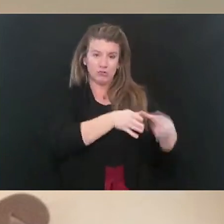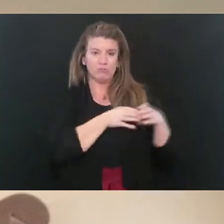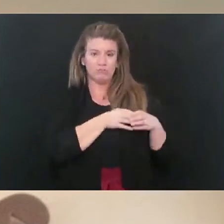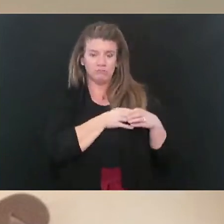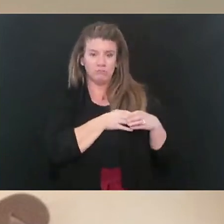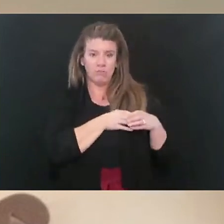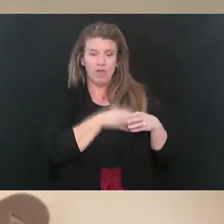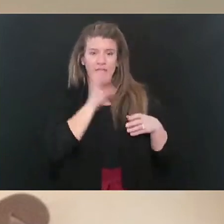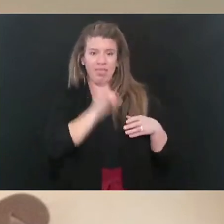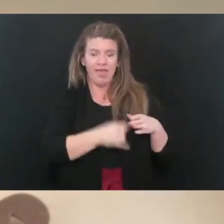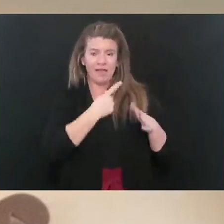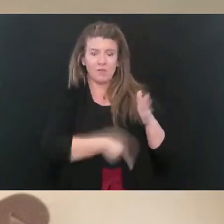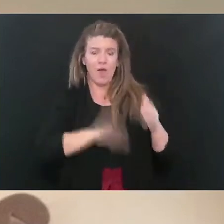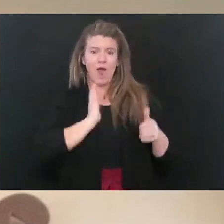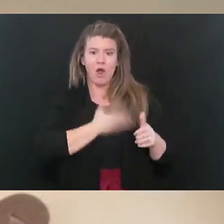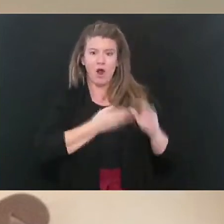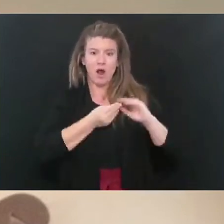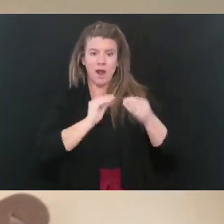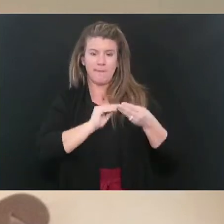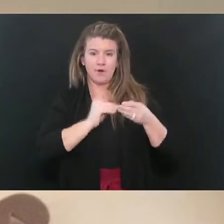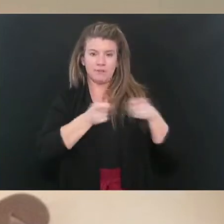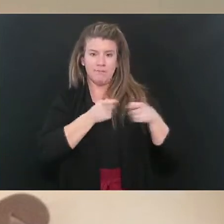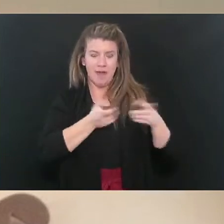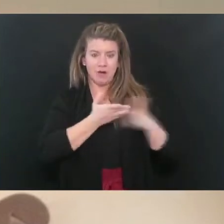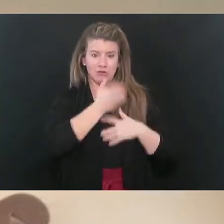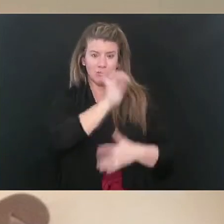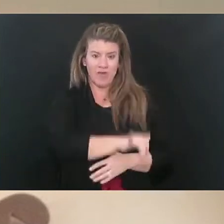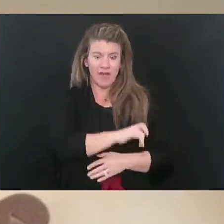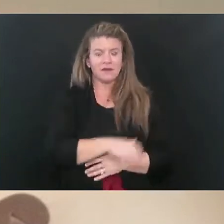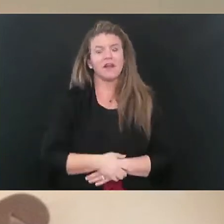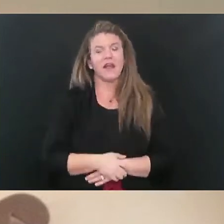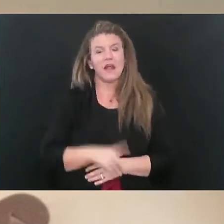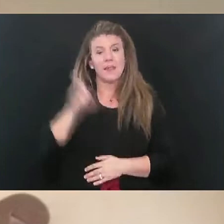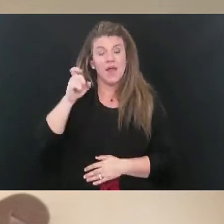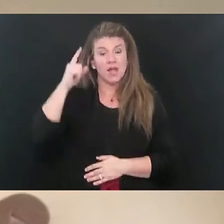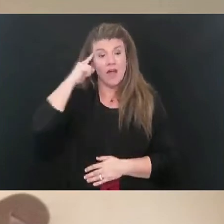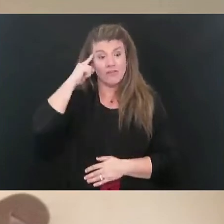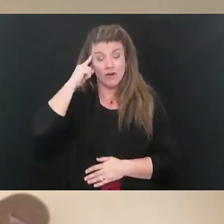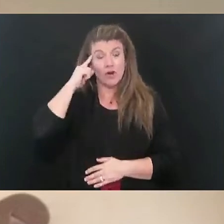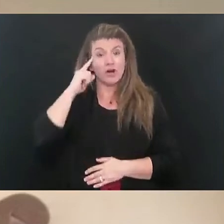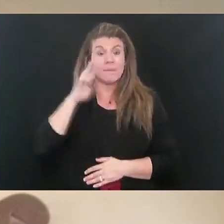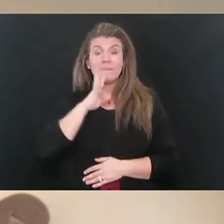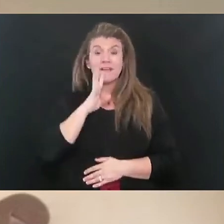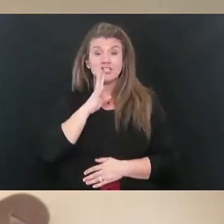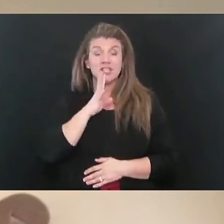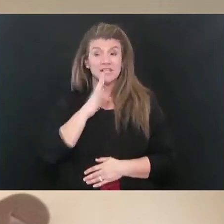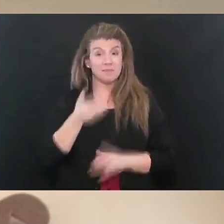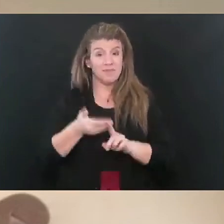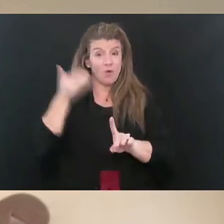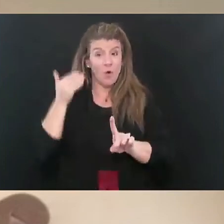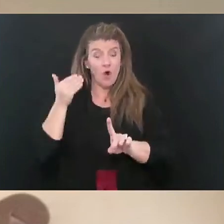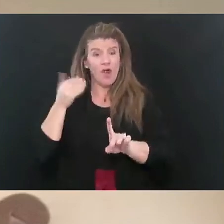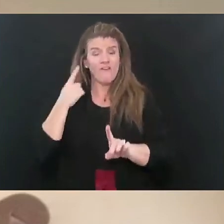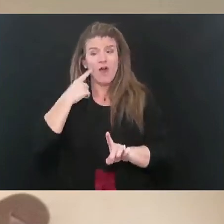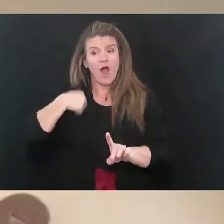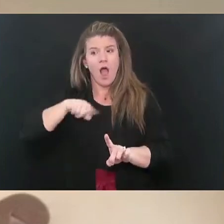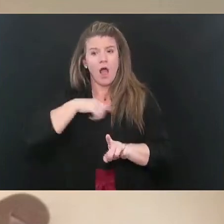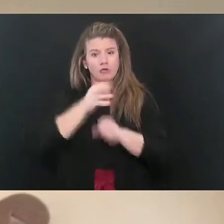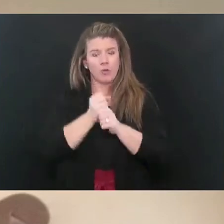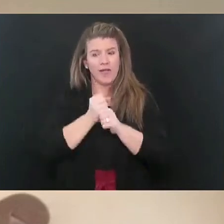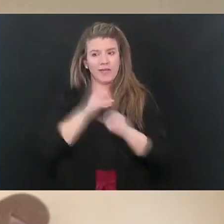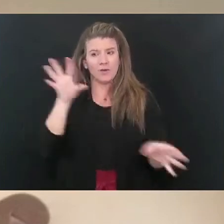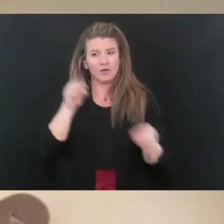our metric off of. And then, as the governor pointed out earlier, in order to get the total percentages